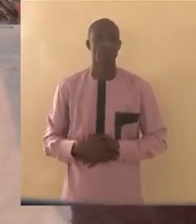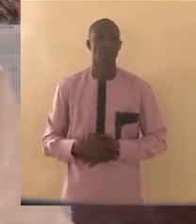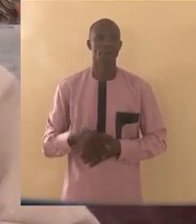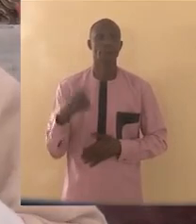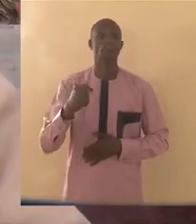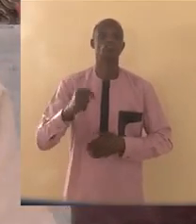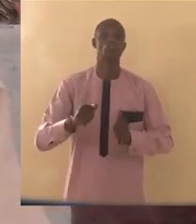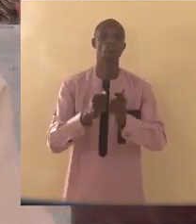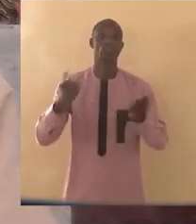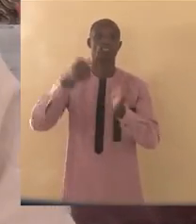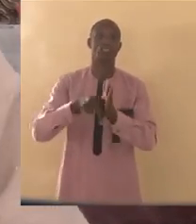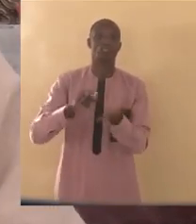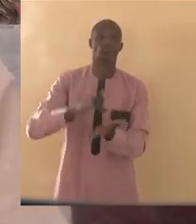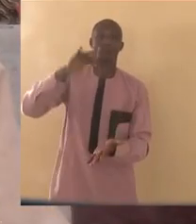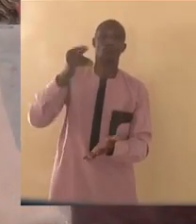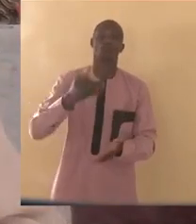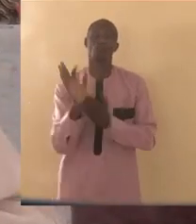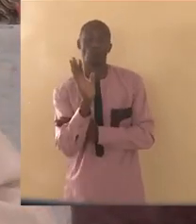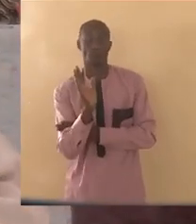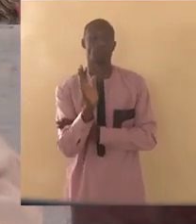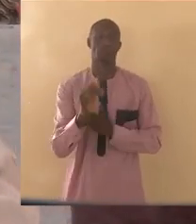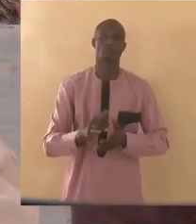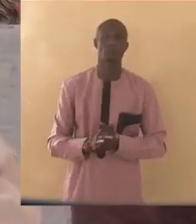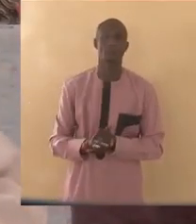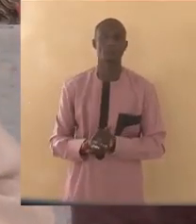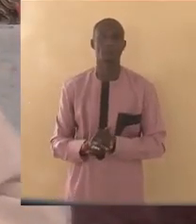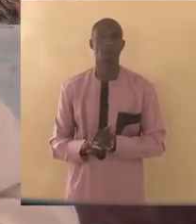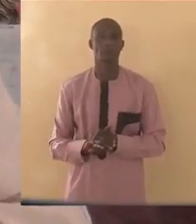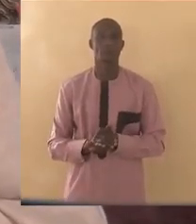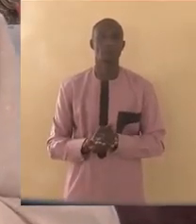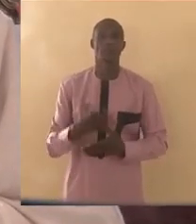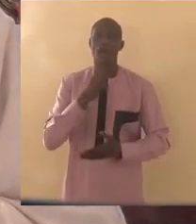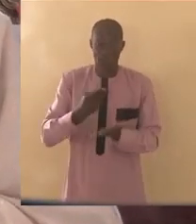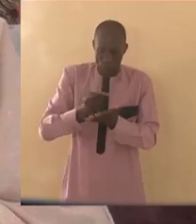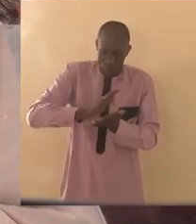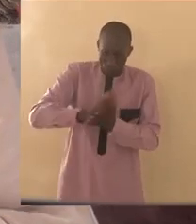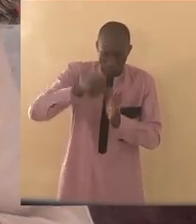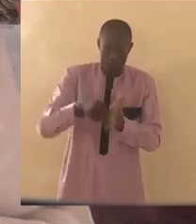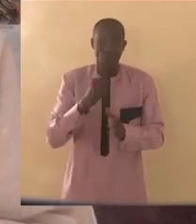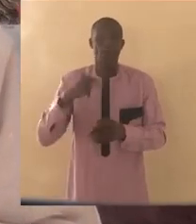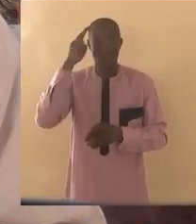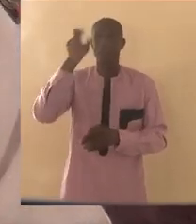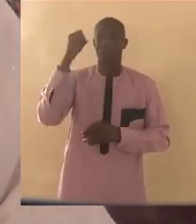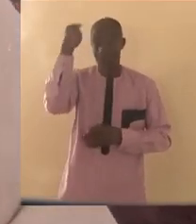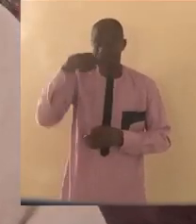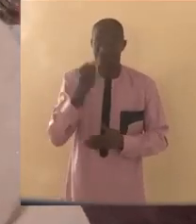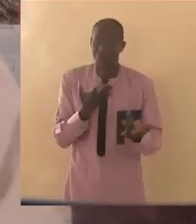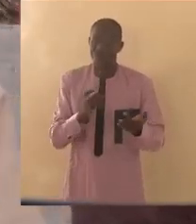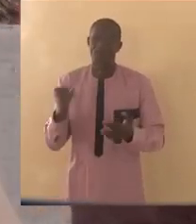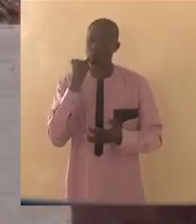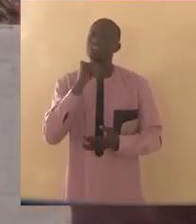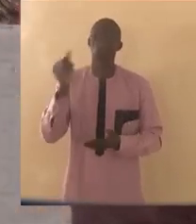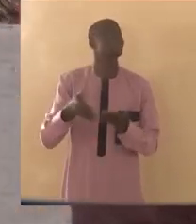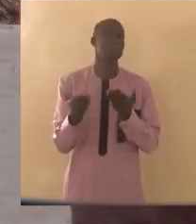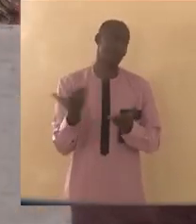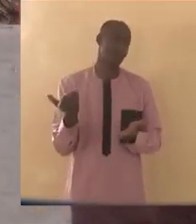the grandeur, the glory of God's presence and the holiness of his face. Waiting is